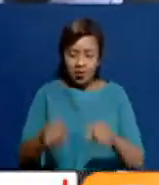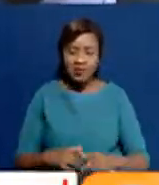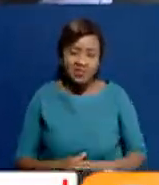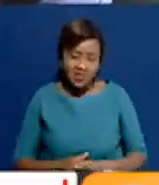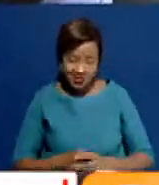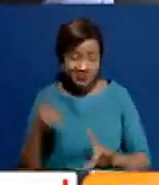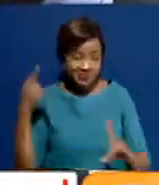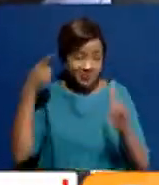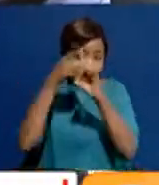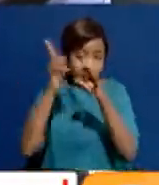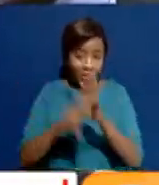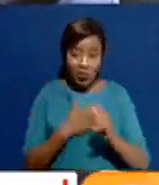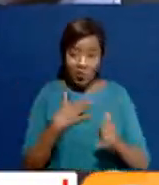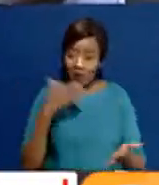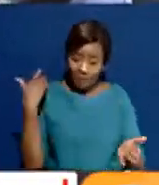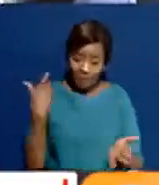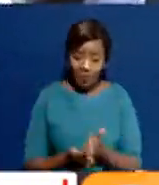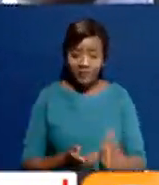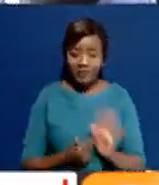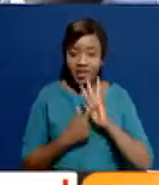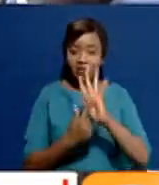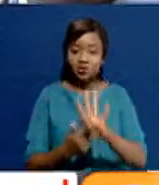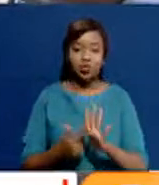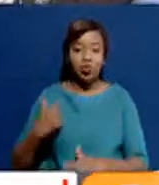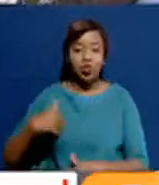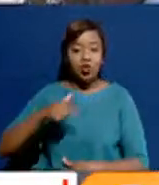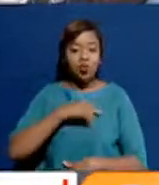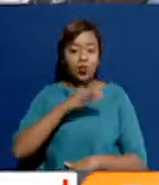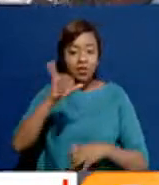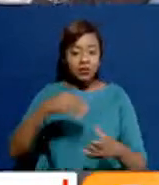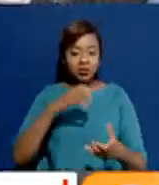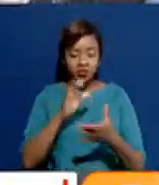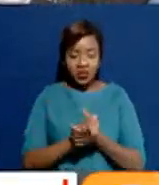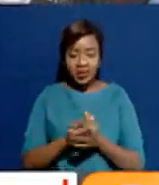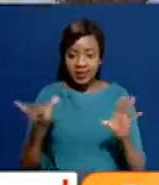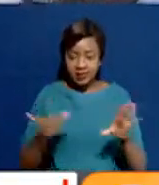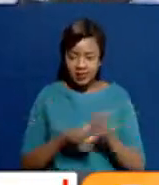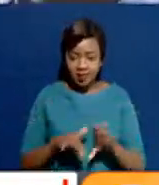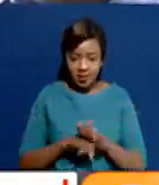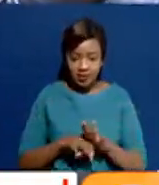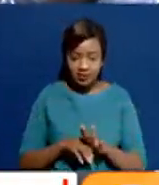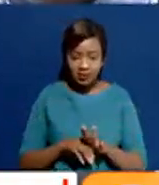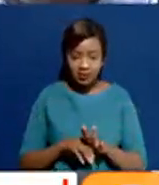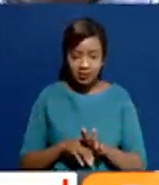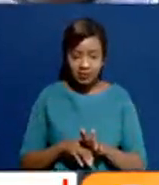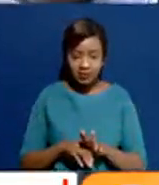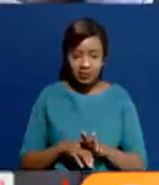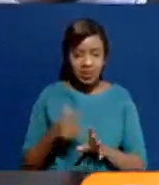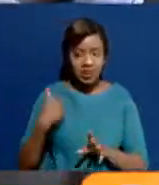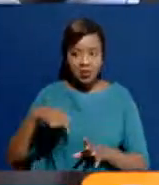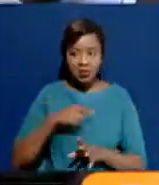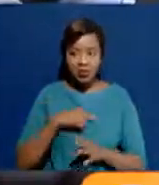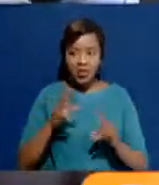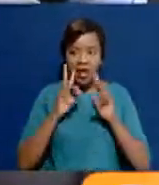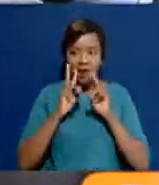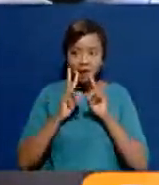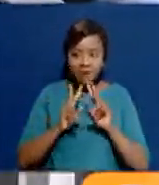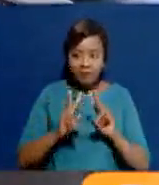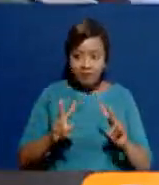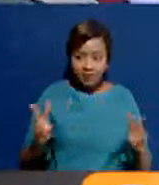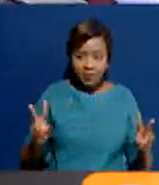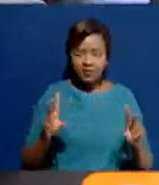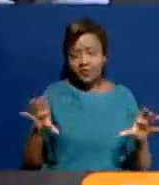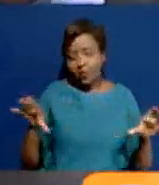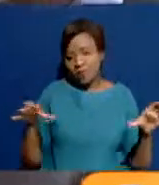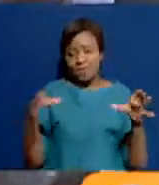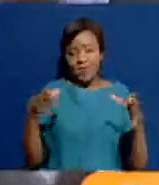kuthibitisha ya kwamba sisi kama wana Jubilee, sisi ni chama ya amani. Na mnajua